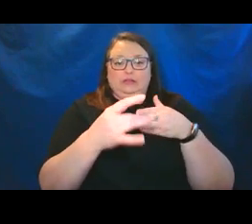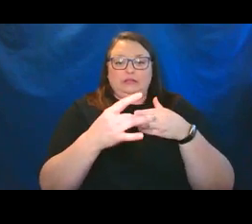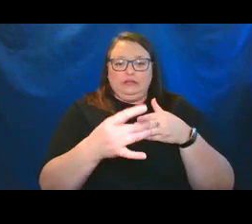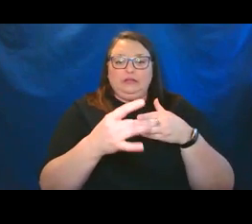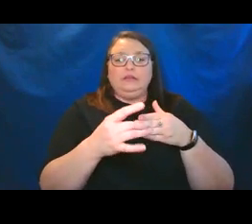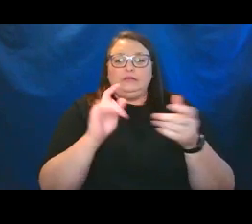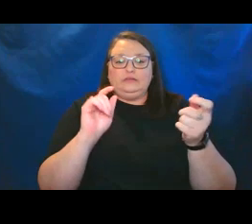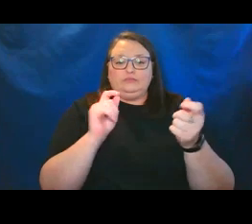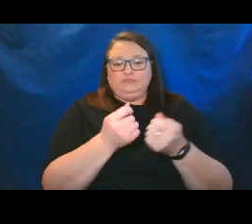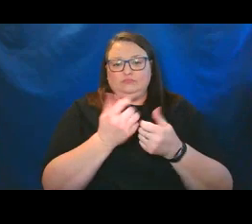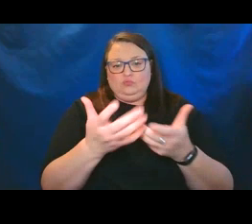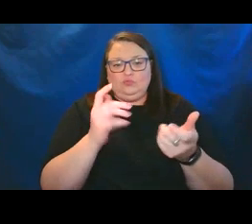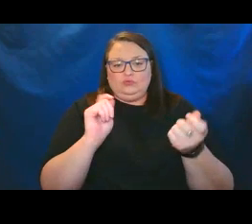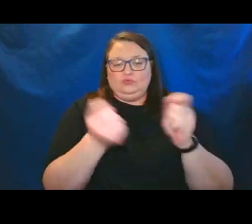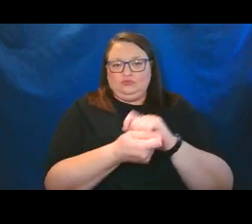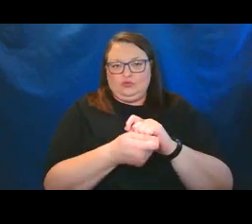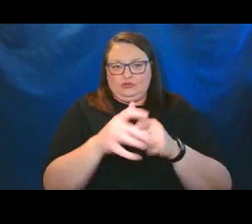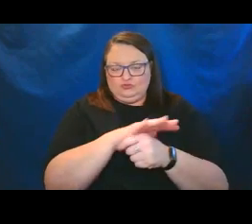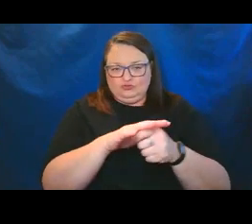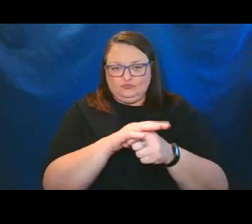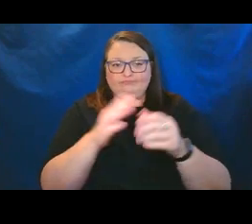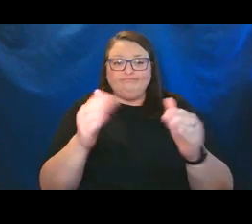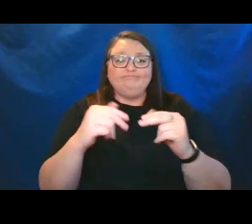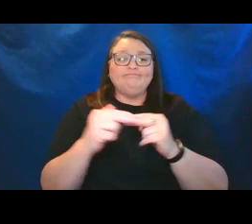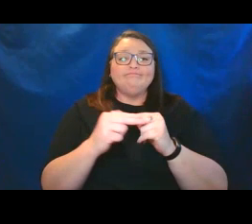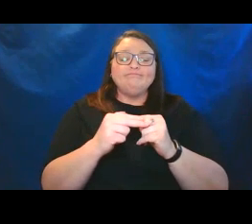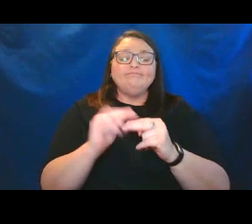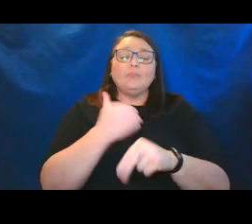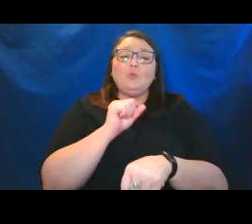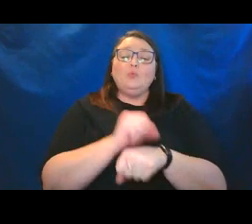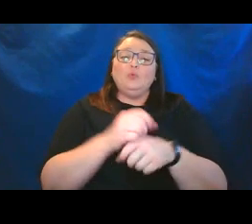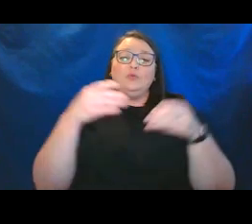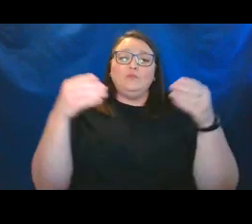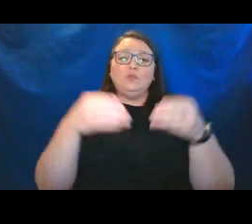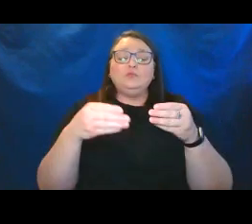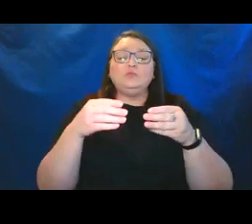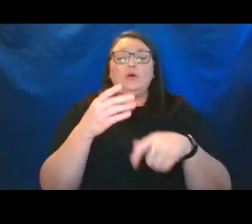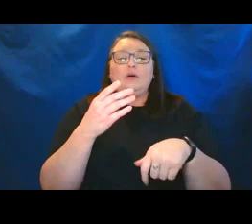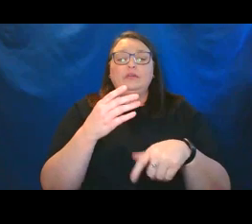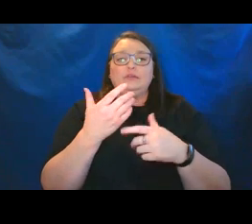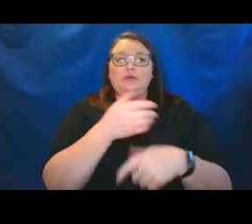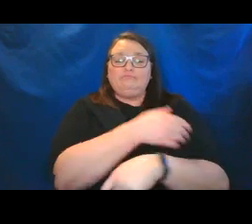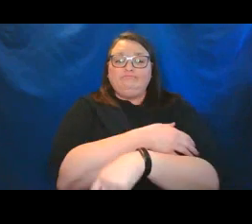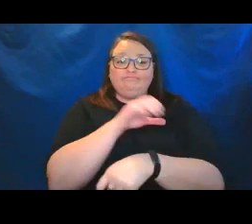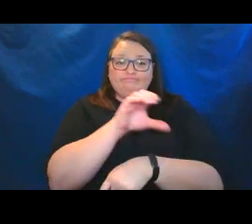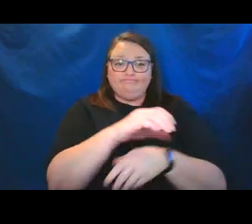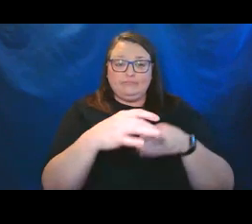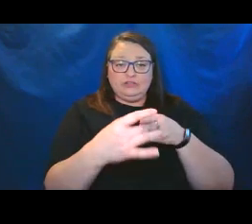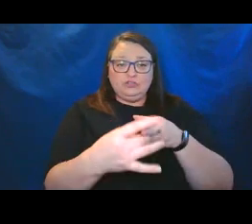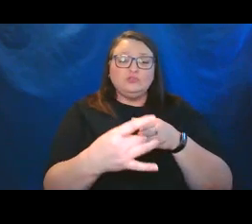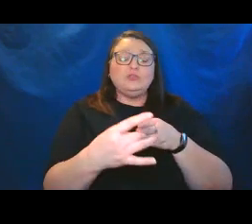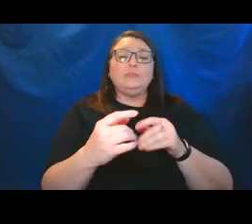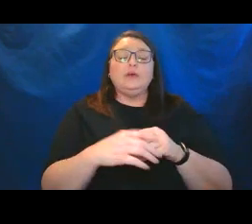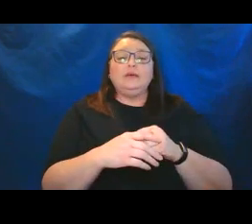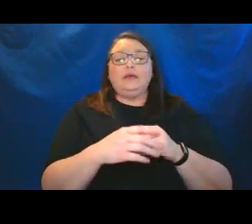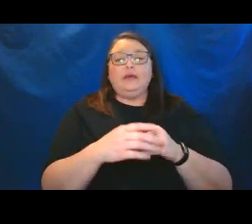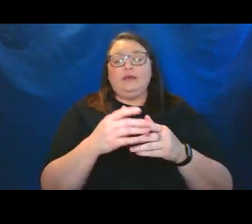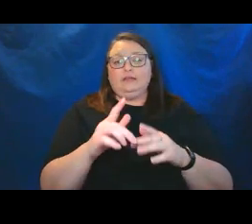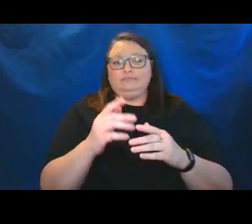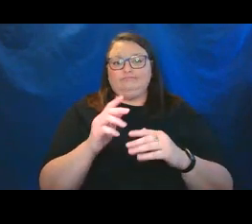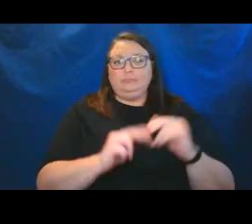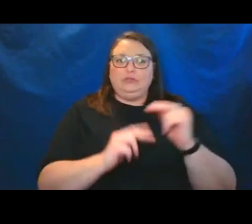So our main goal with this work is really focused on empowering leadership, building capacity, and promoting resilience. So over the next 3 years, we'll be working